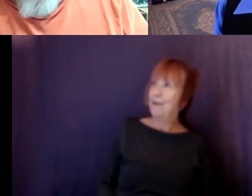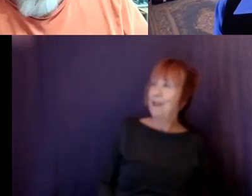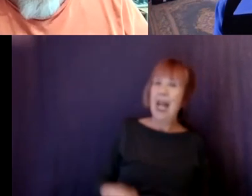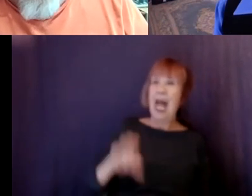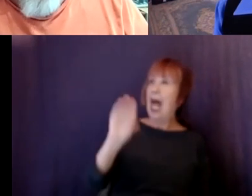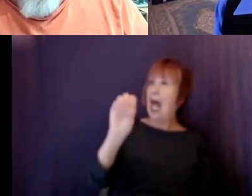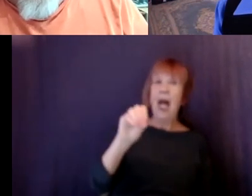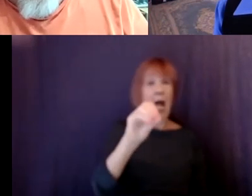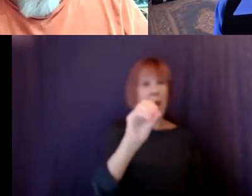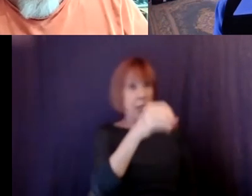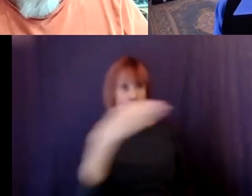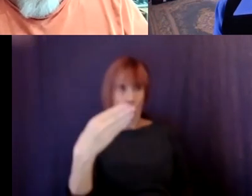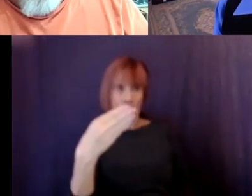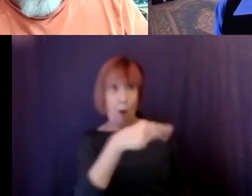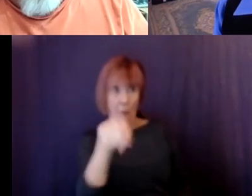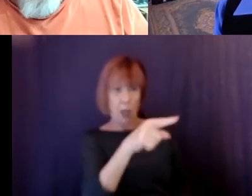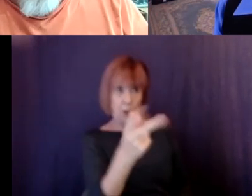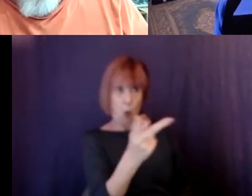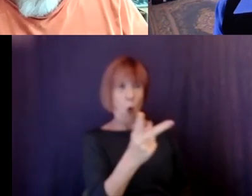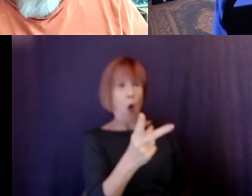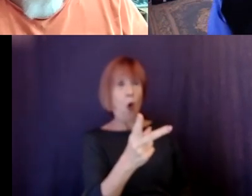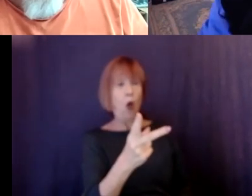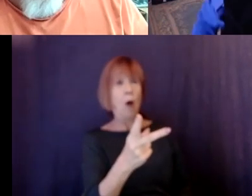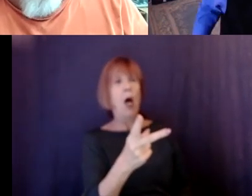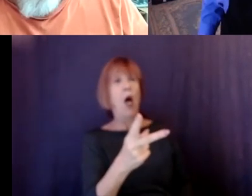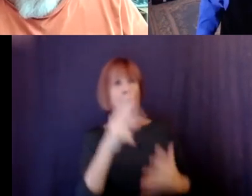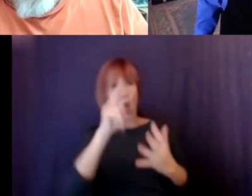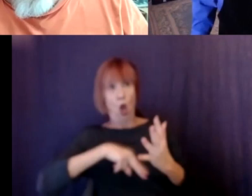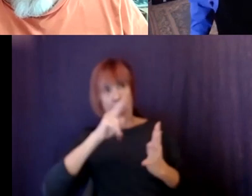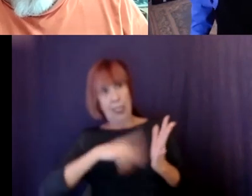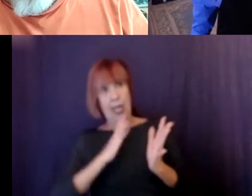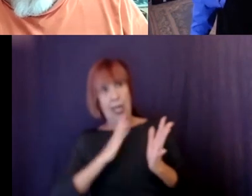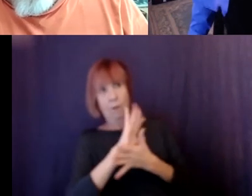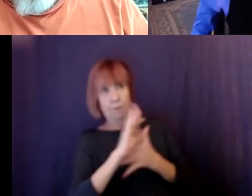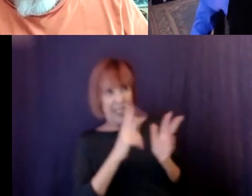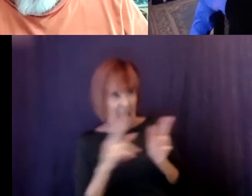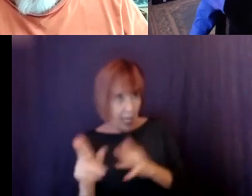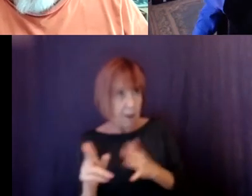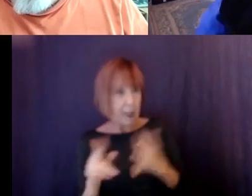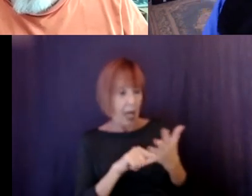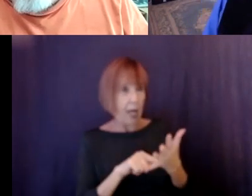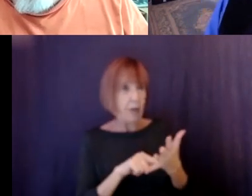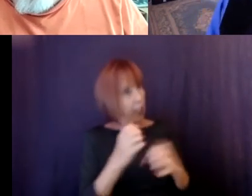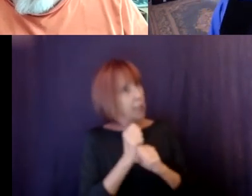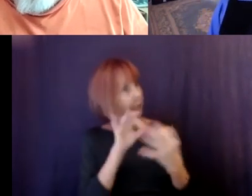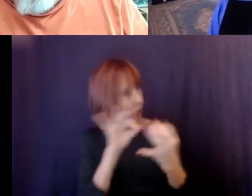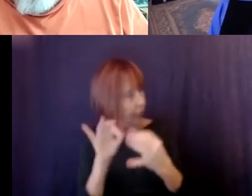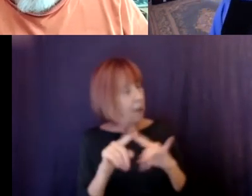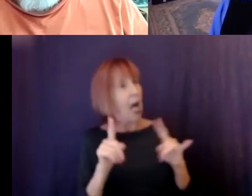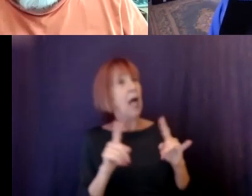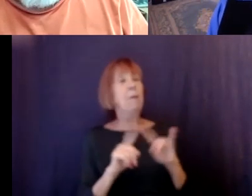looked at some of the cuts and kind of we got some notes back through Priya, and, you know, they were, you know,